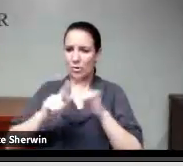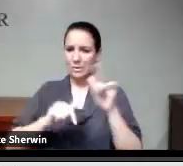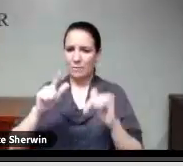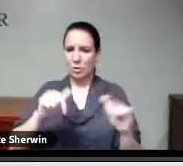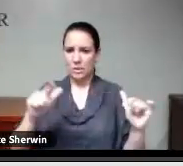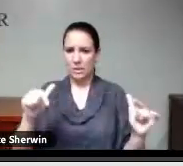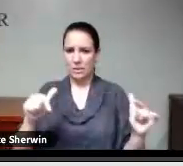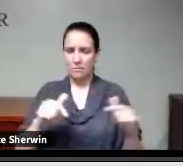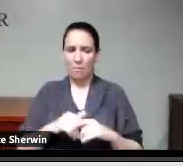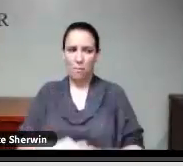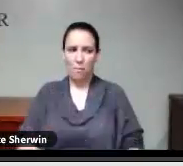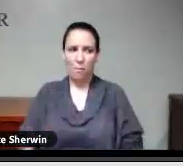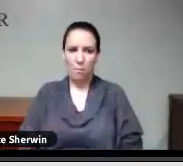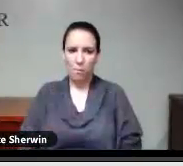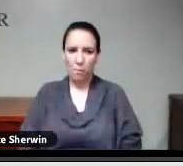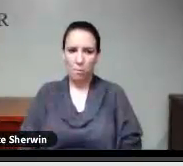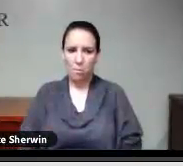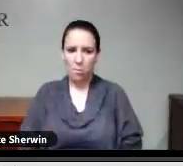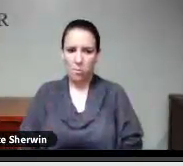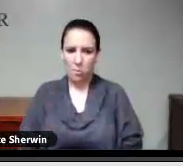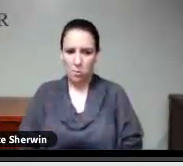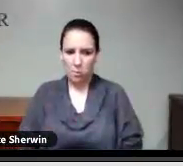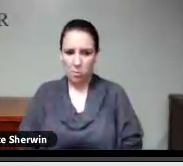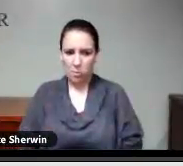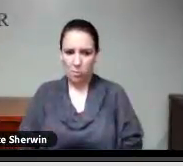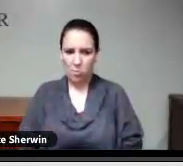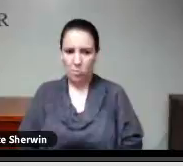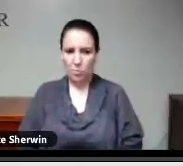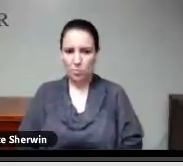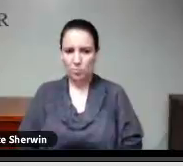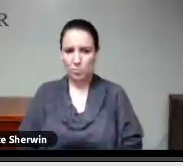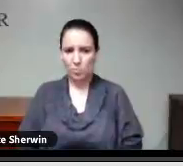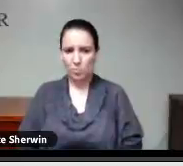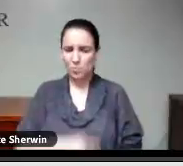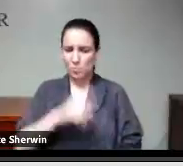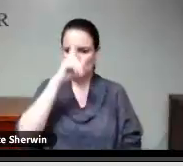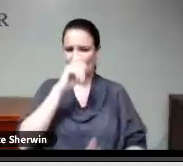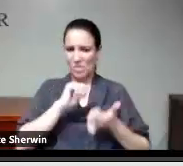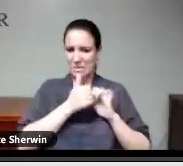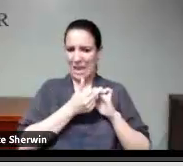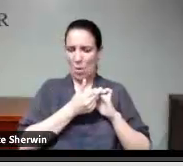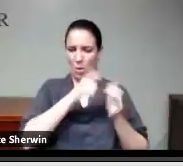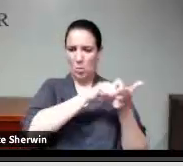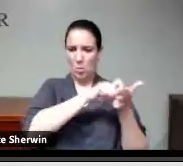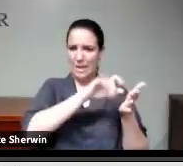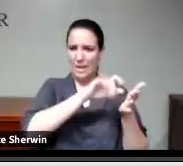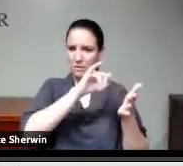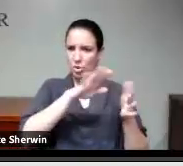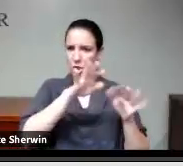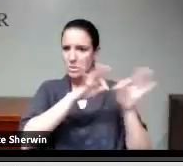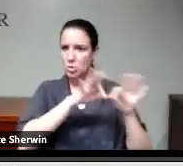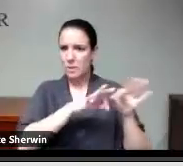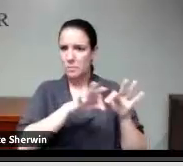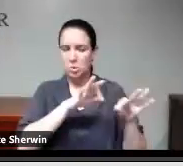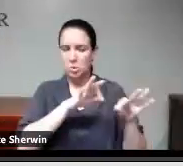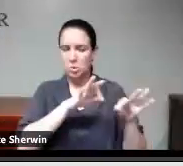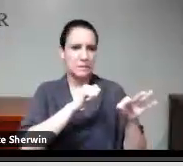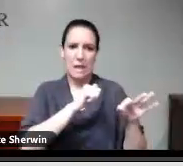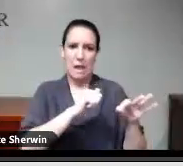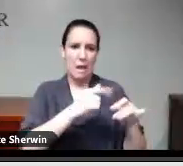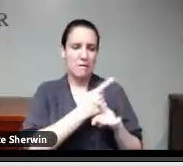way that we're writing our position descriptions, the way that we're preparing and facilitating our search committees, and the way that we